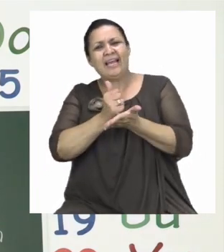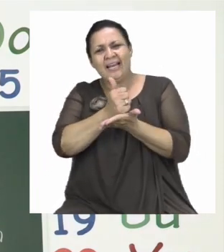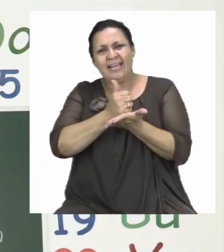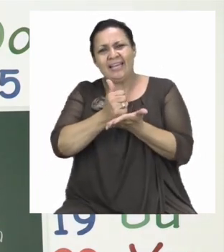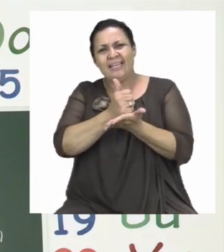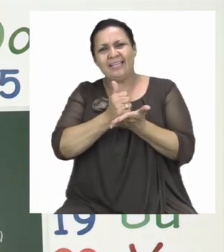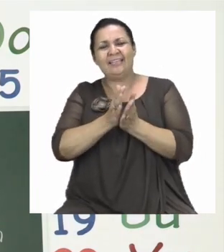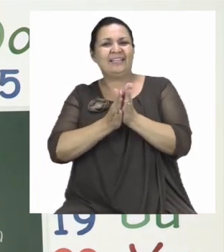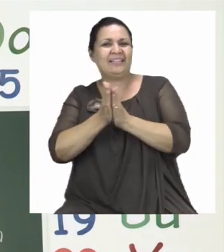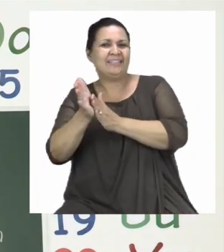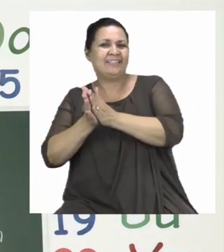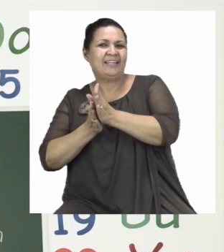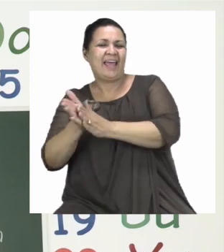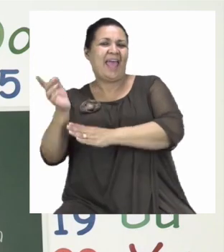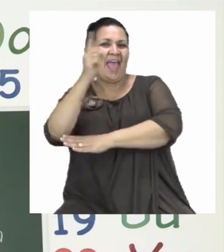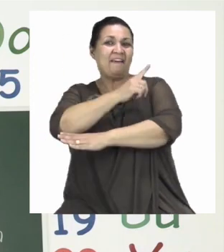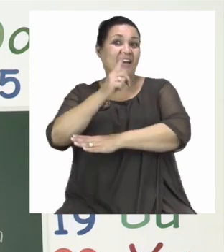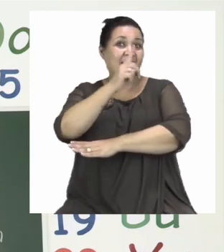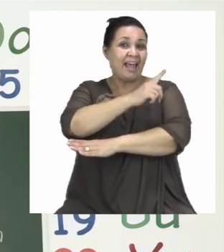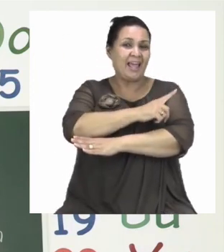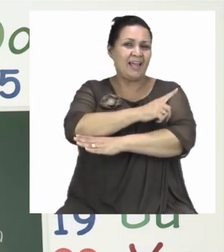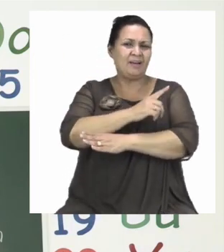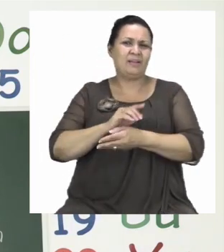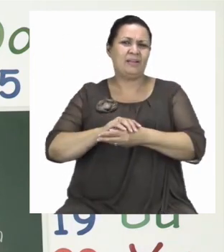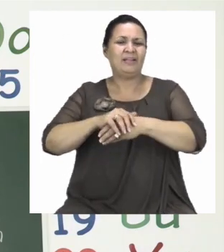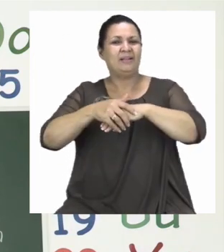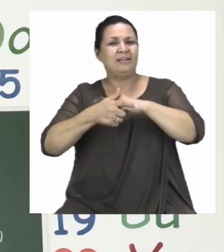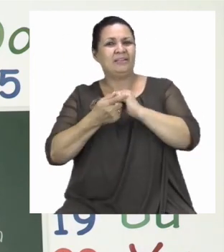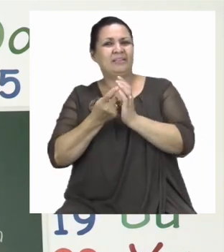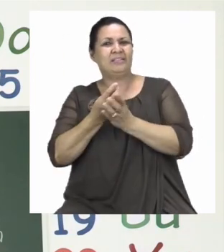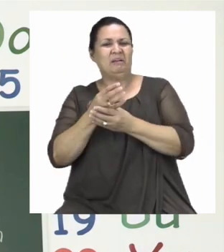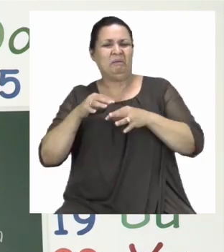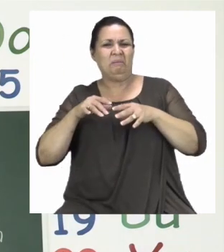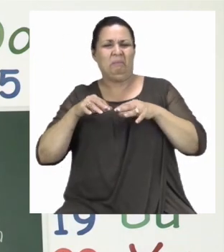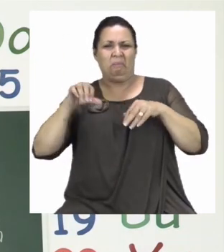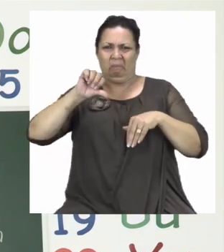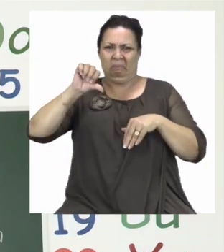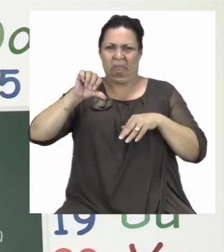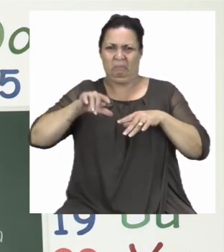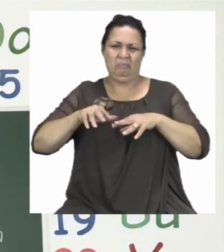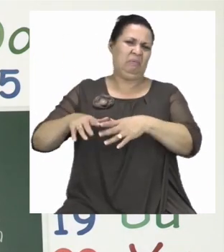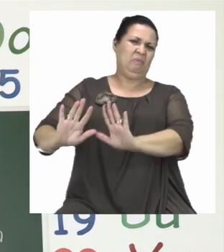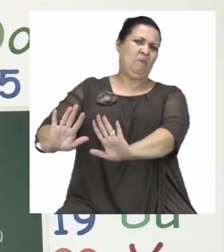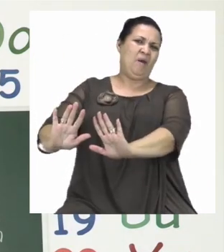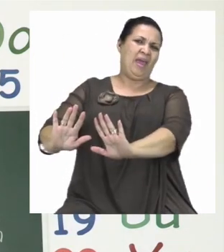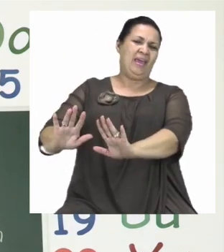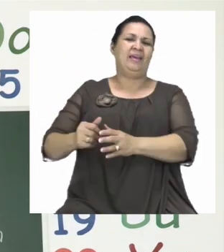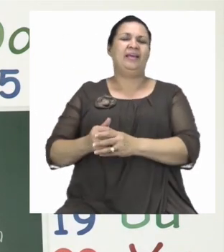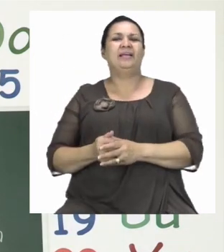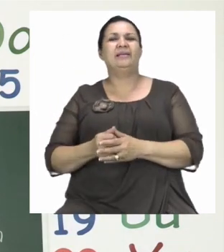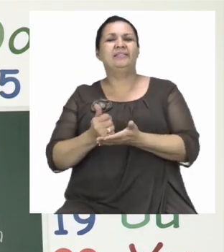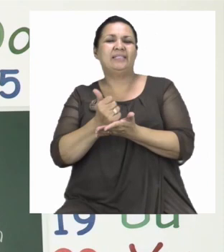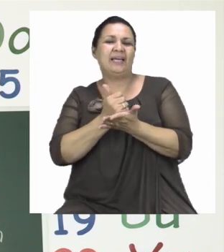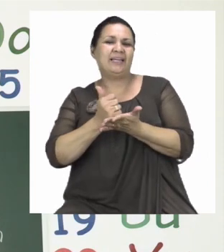Sanitize every day so the germs can stay away.